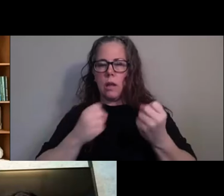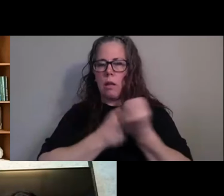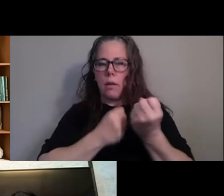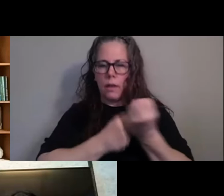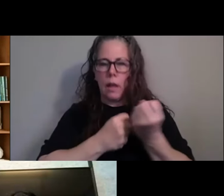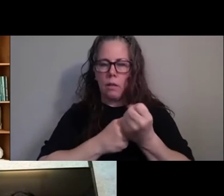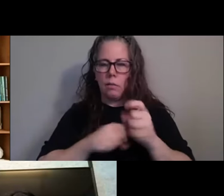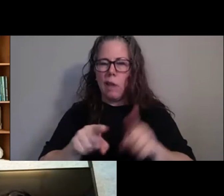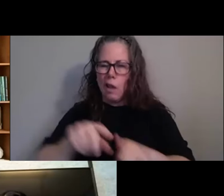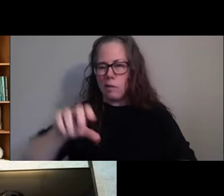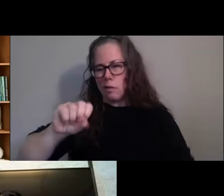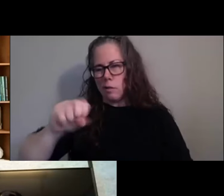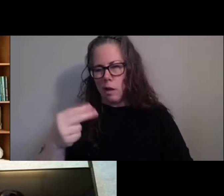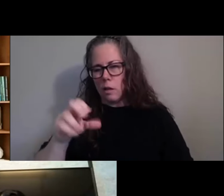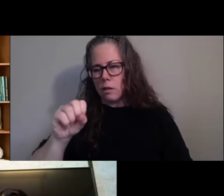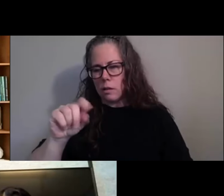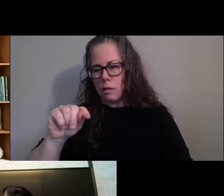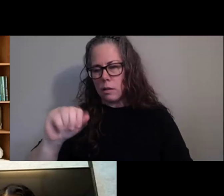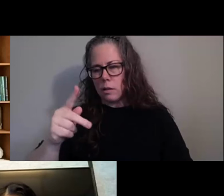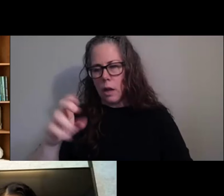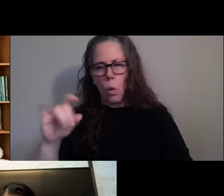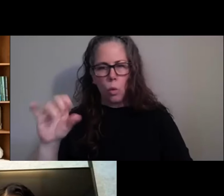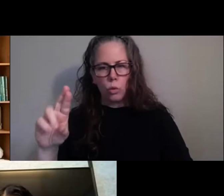stakeholders? Nithya, I'll start with you.